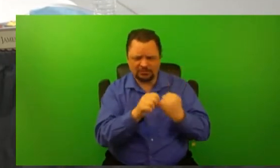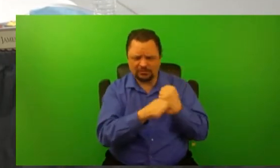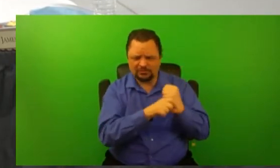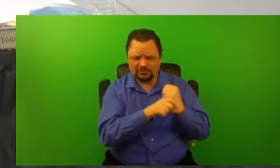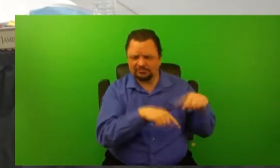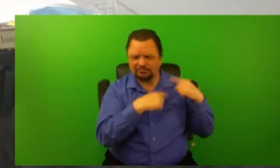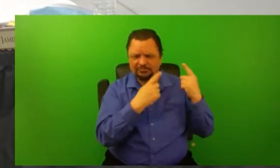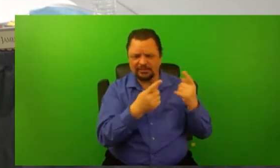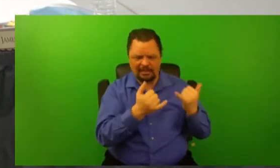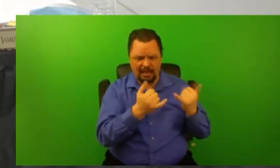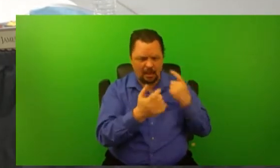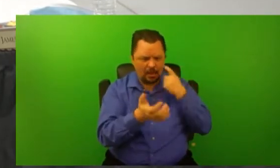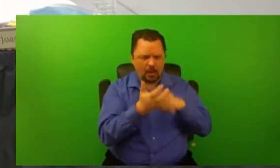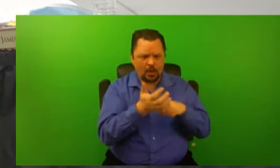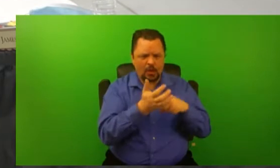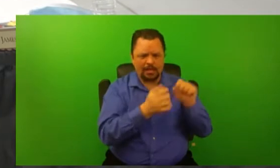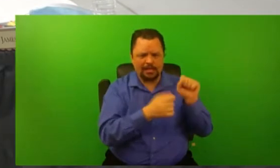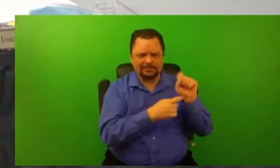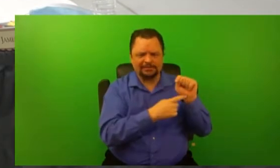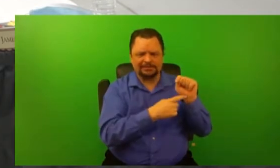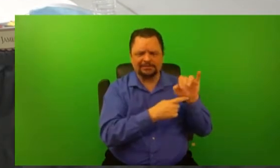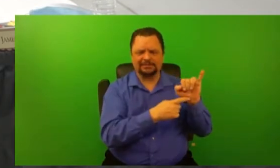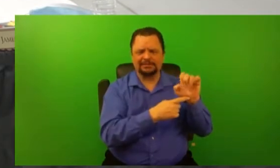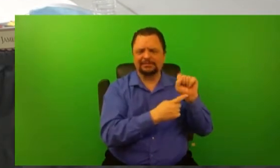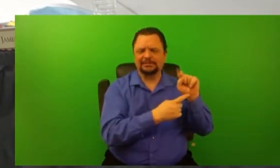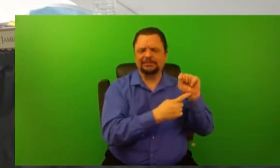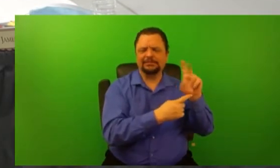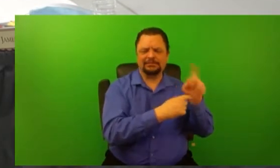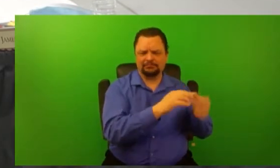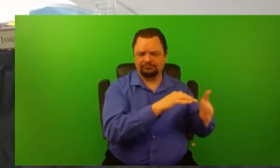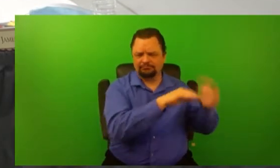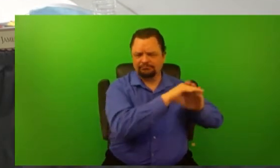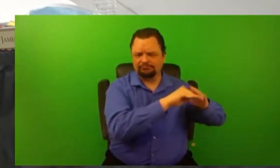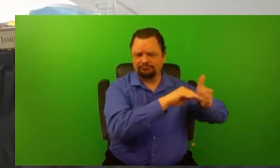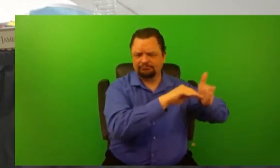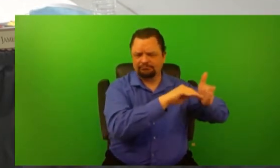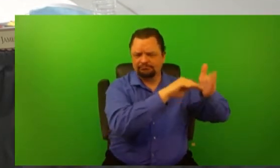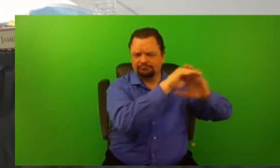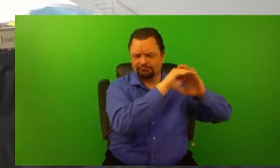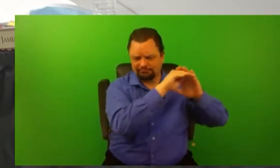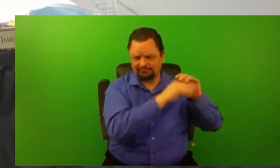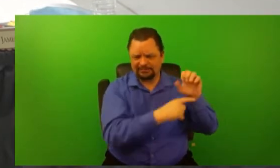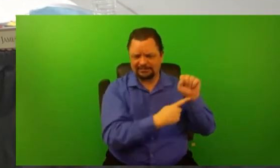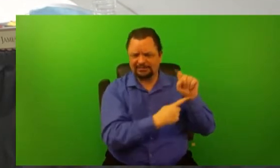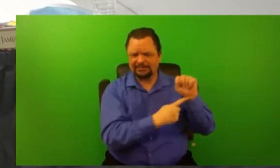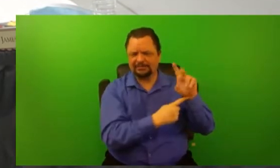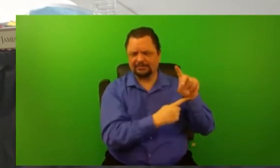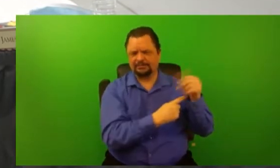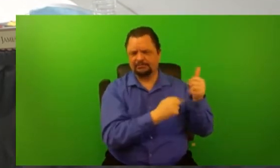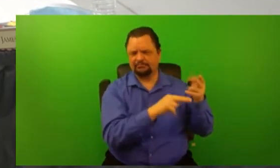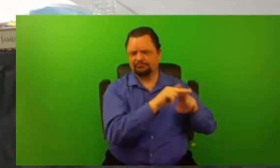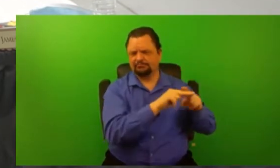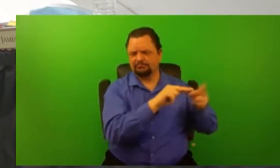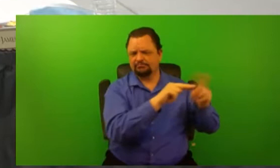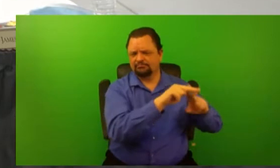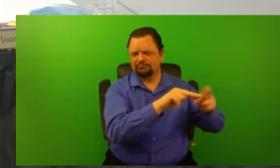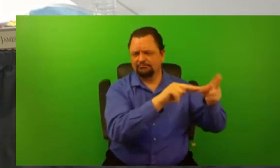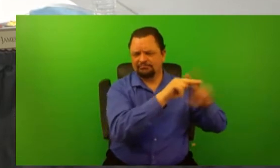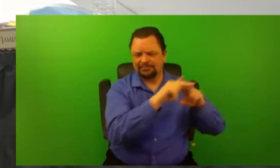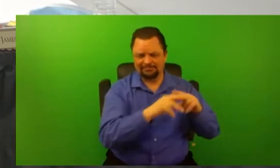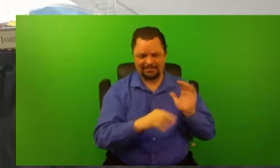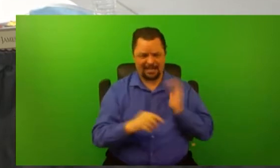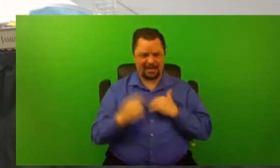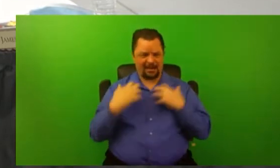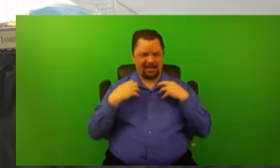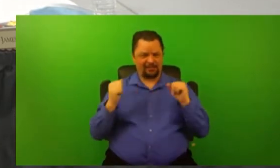a marked increase in sexually transmitted infections, and that our health